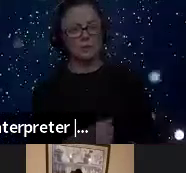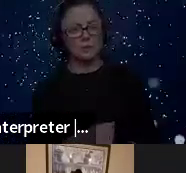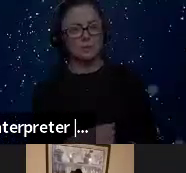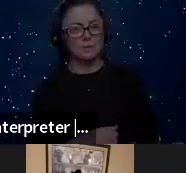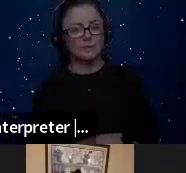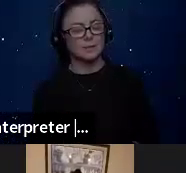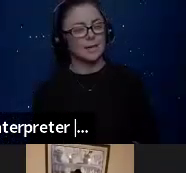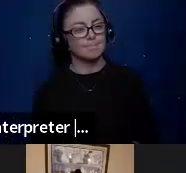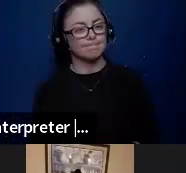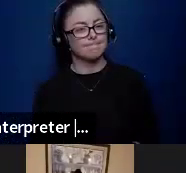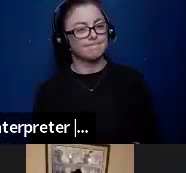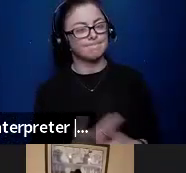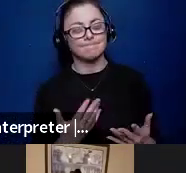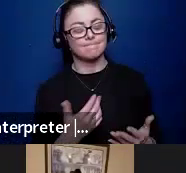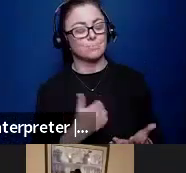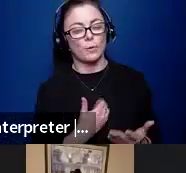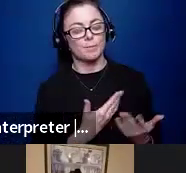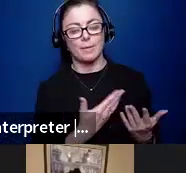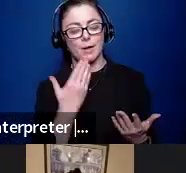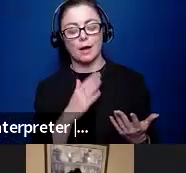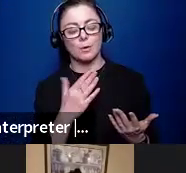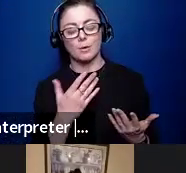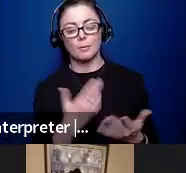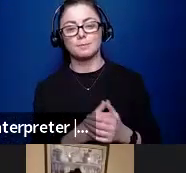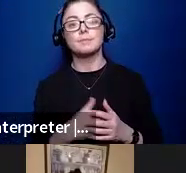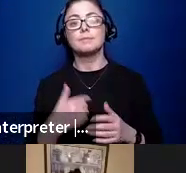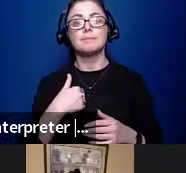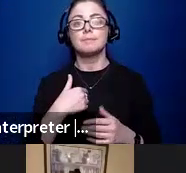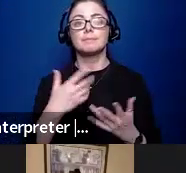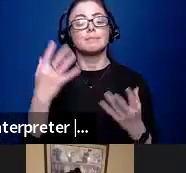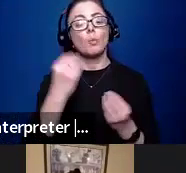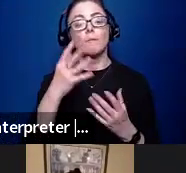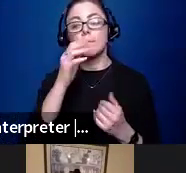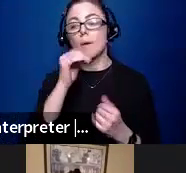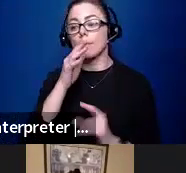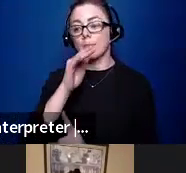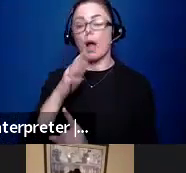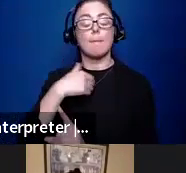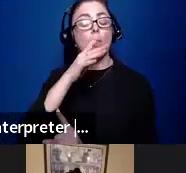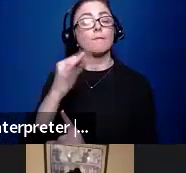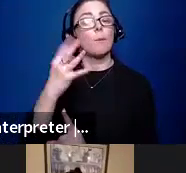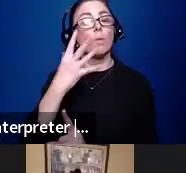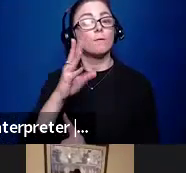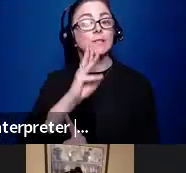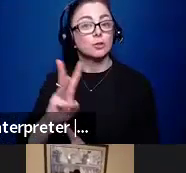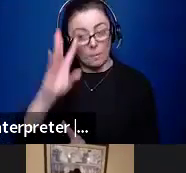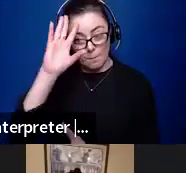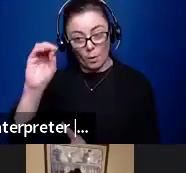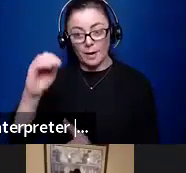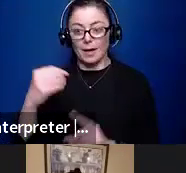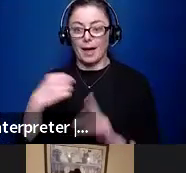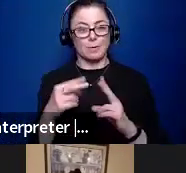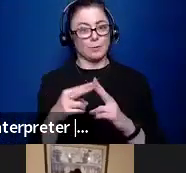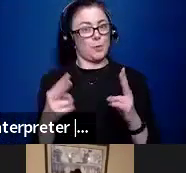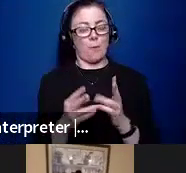little boy who receives AEA services through the Panorama School District. I'm sorry, I'm so passionate